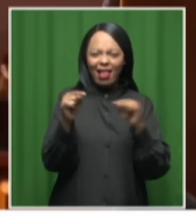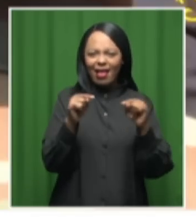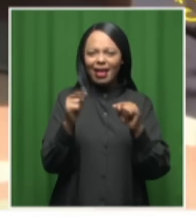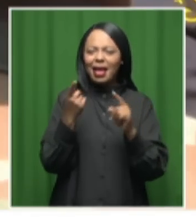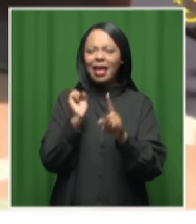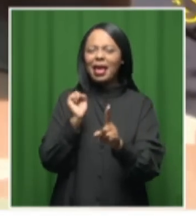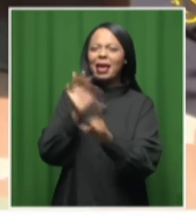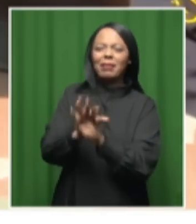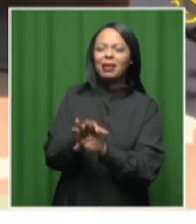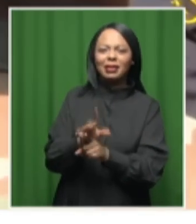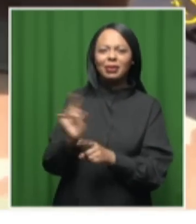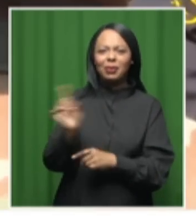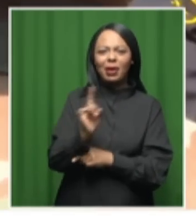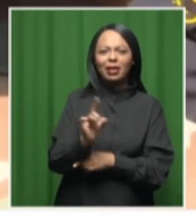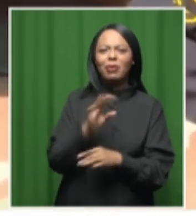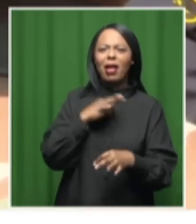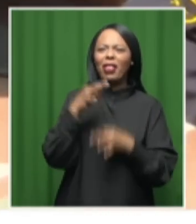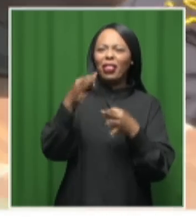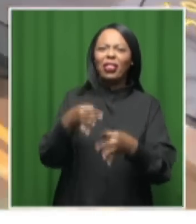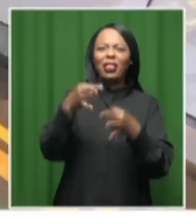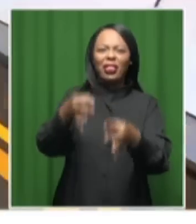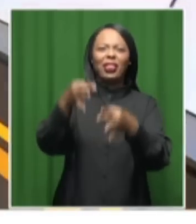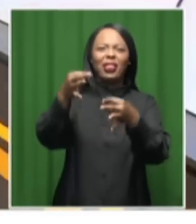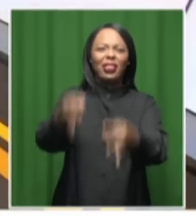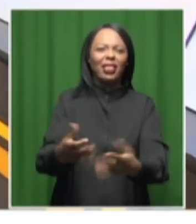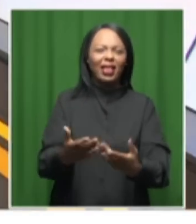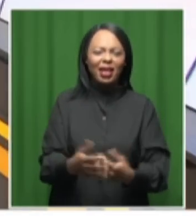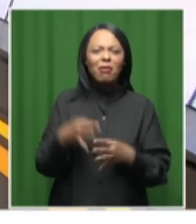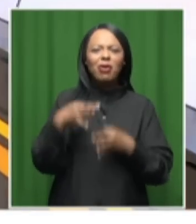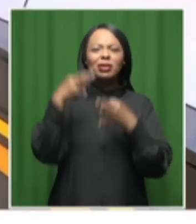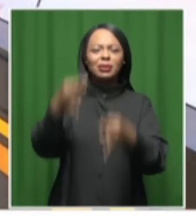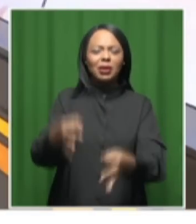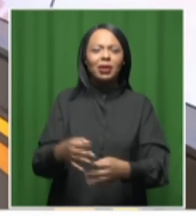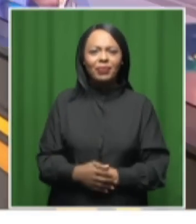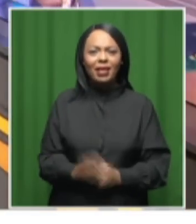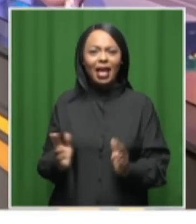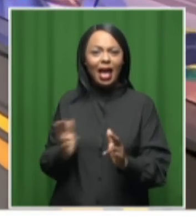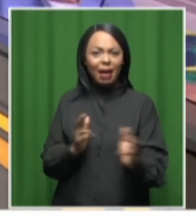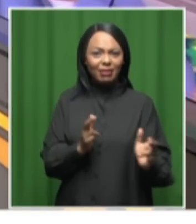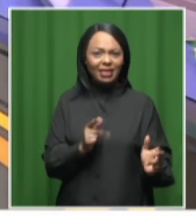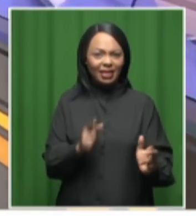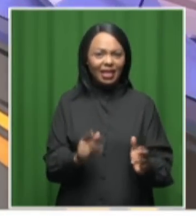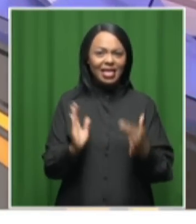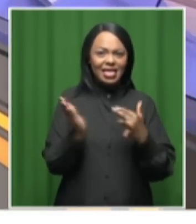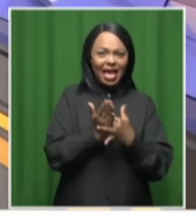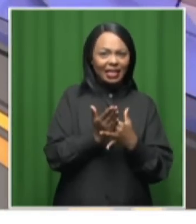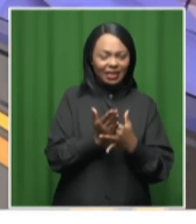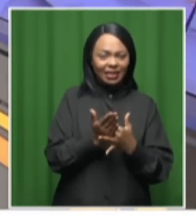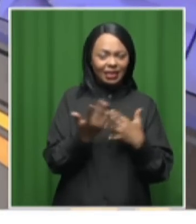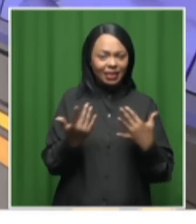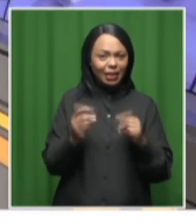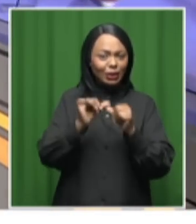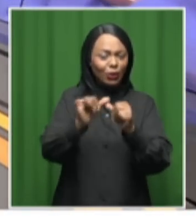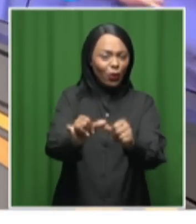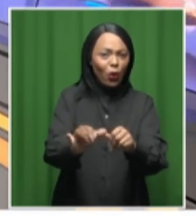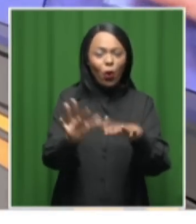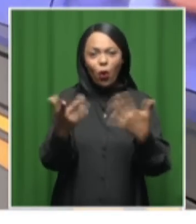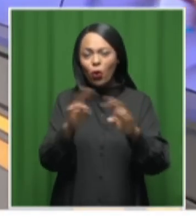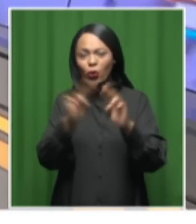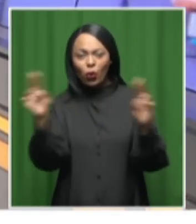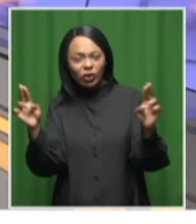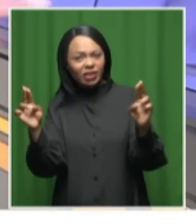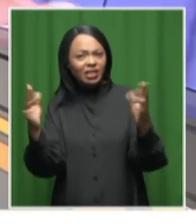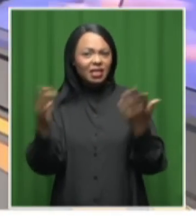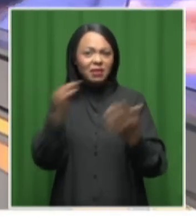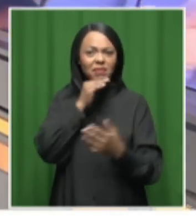these delays and postponements? Can the arms deal case still carry on, or does it